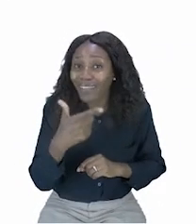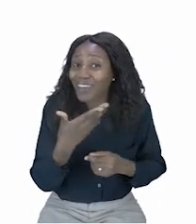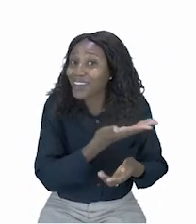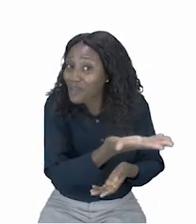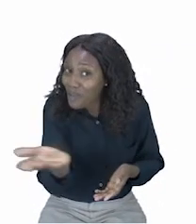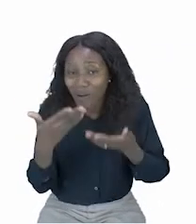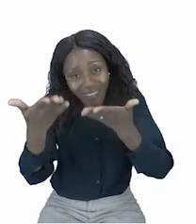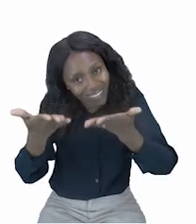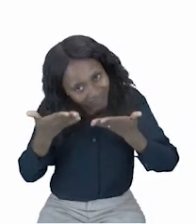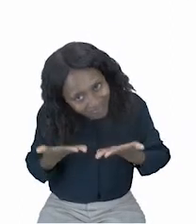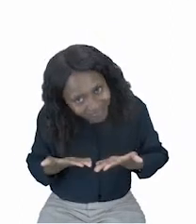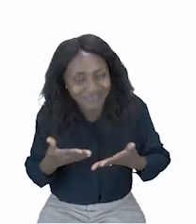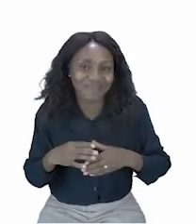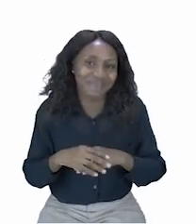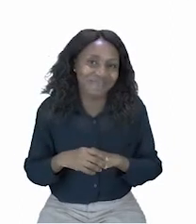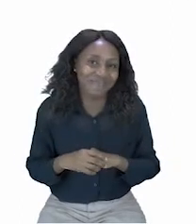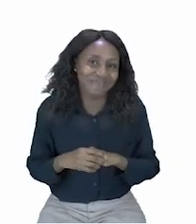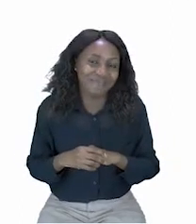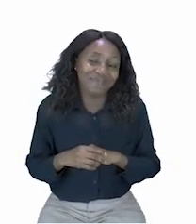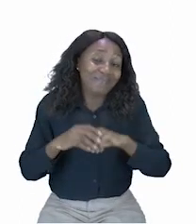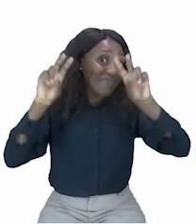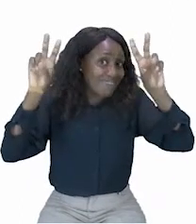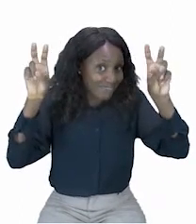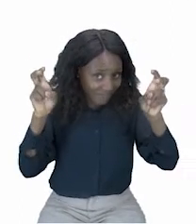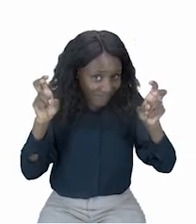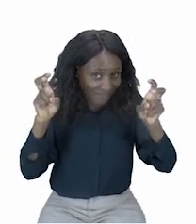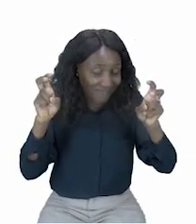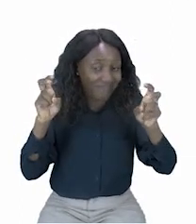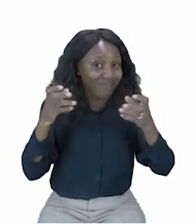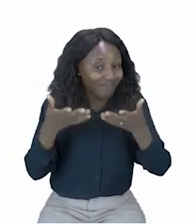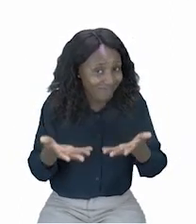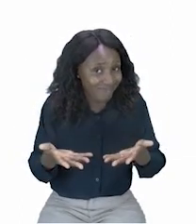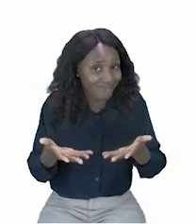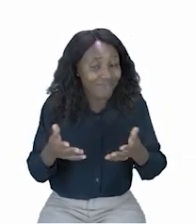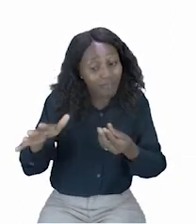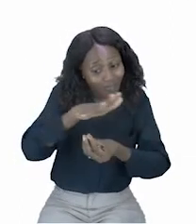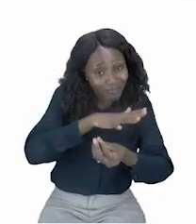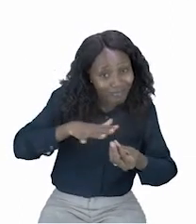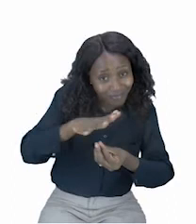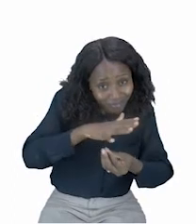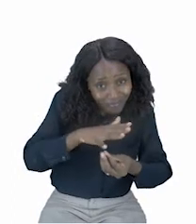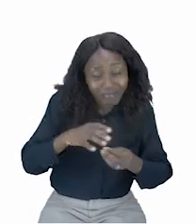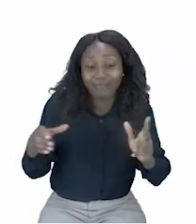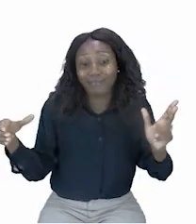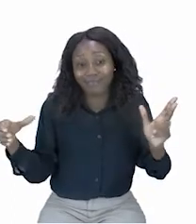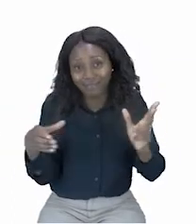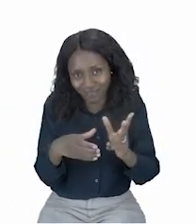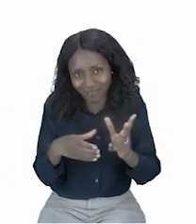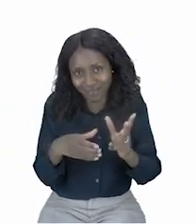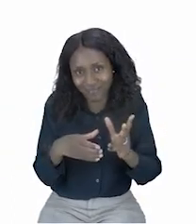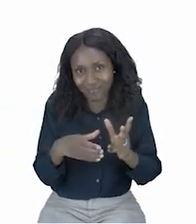much for joining me today. Our theme this week is families and communities.